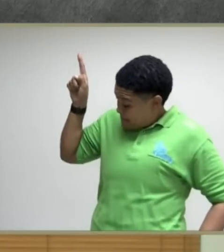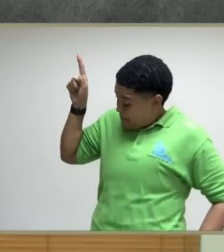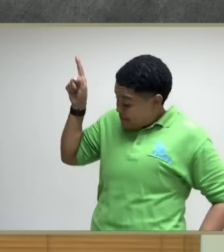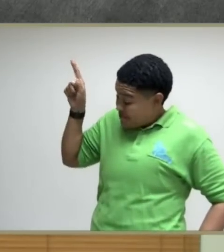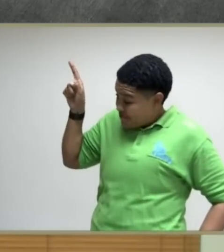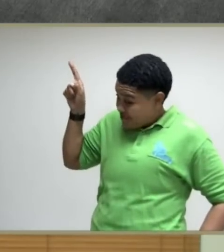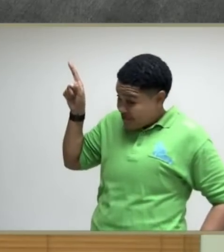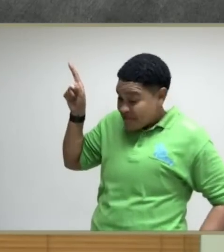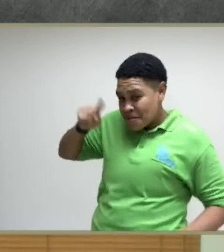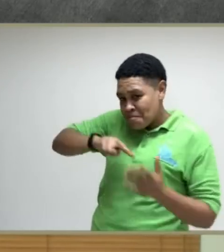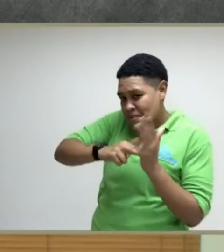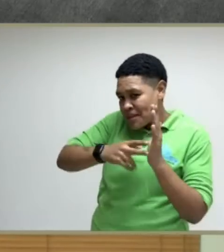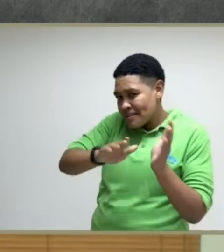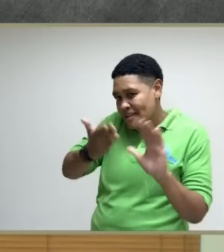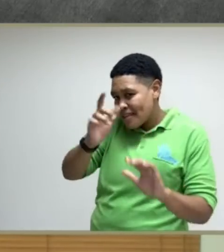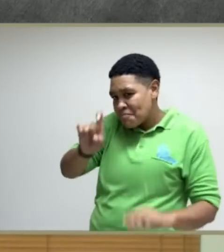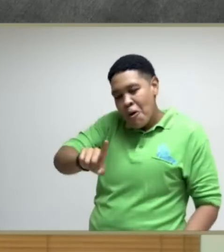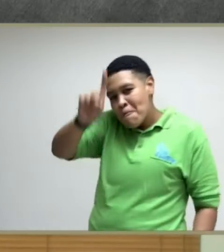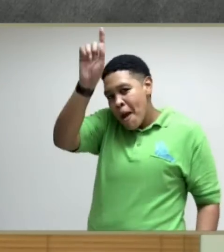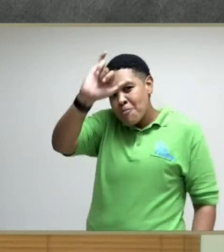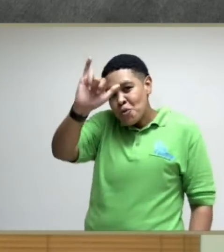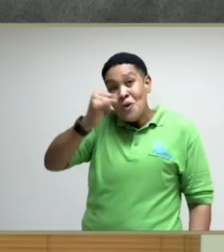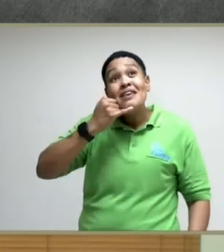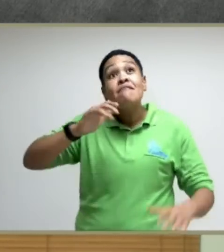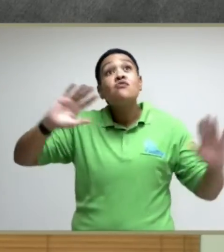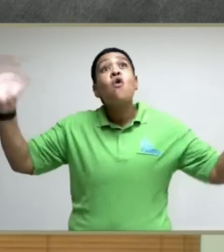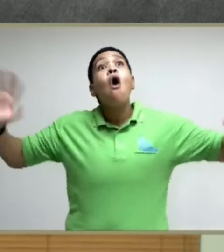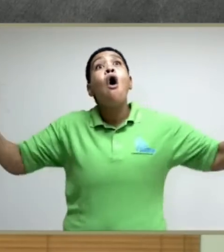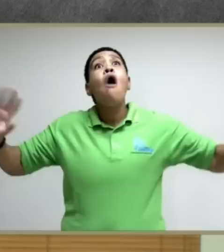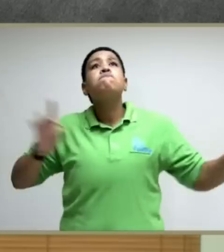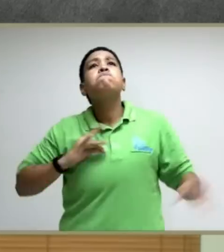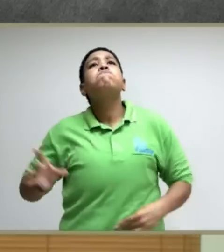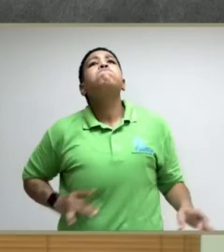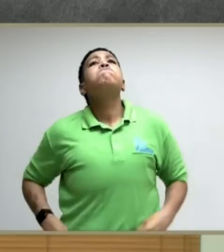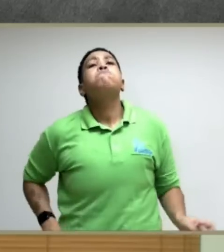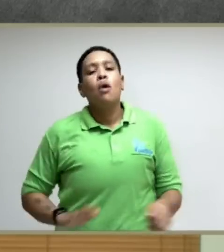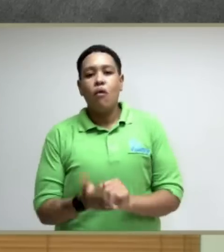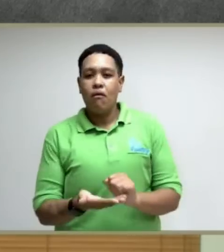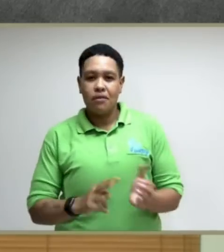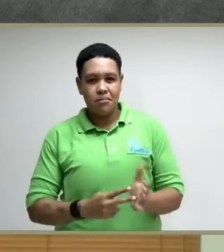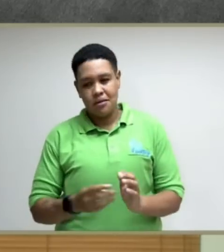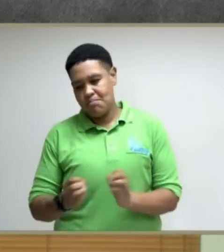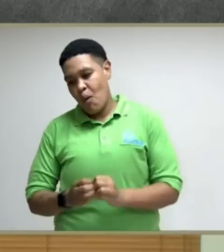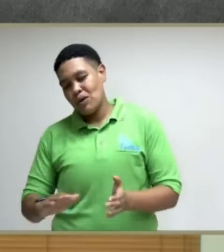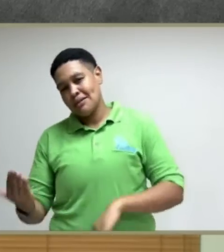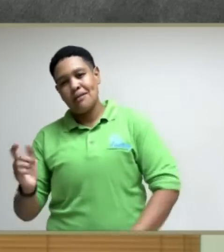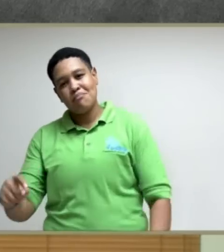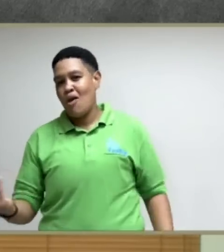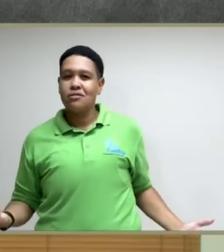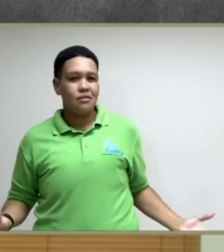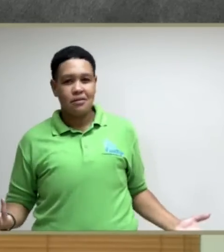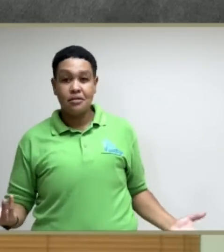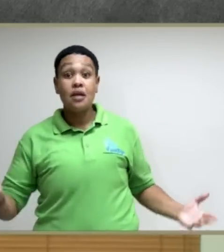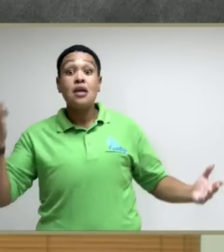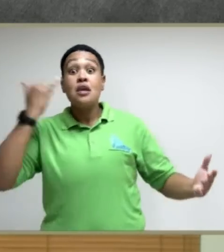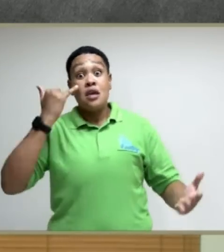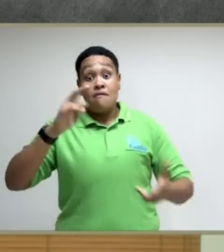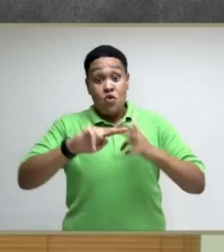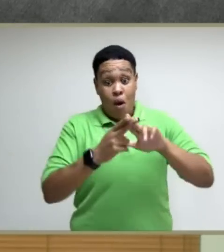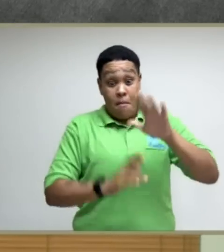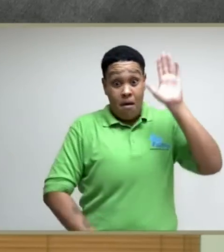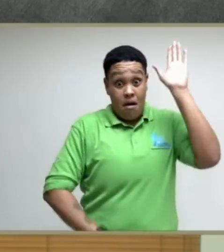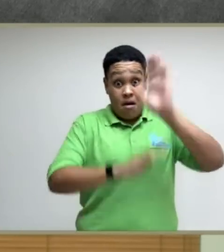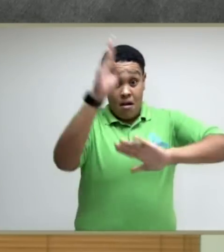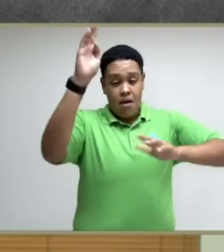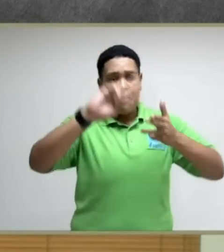number of deaths. And as the number of cases increase, the number of persons in hospital